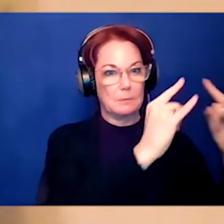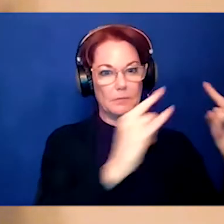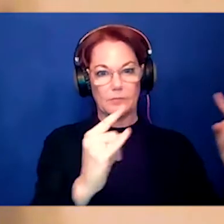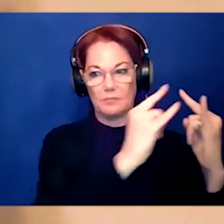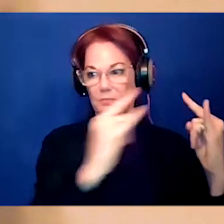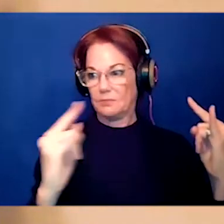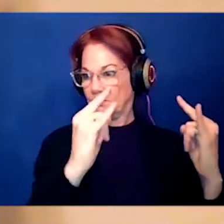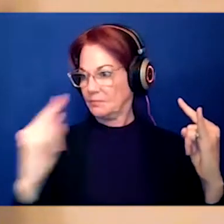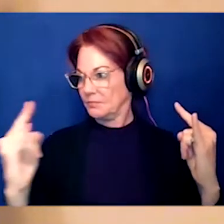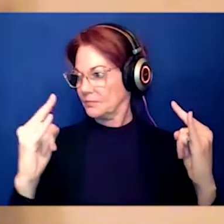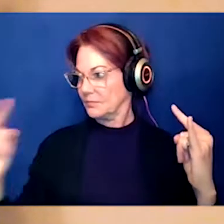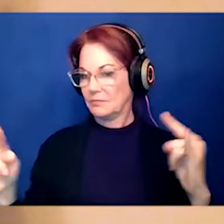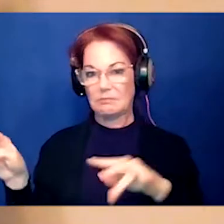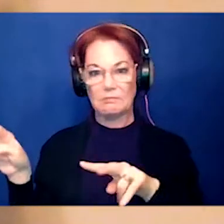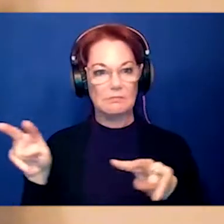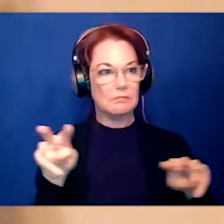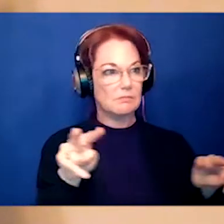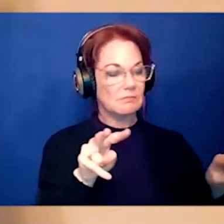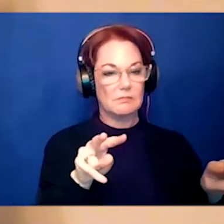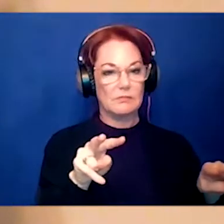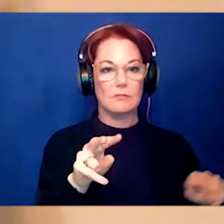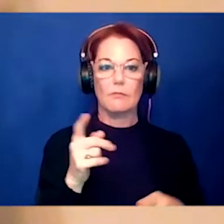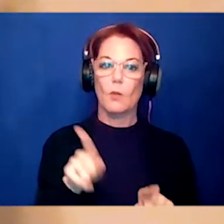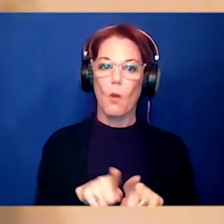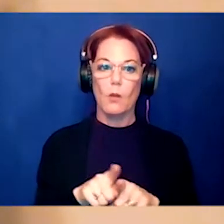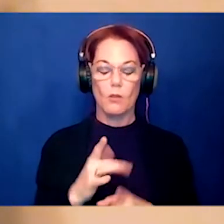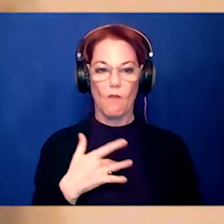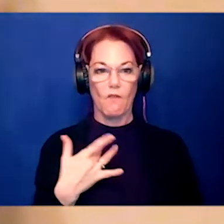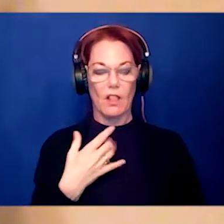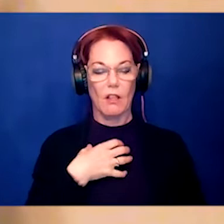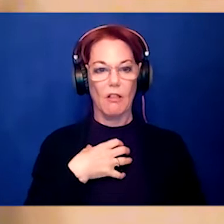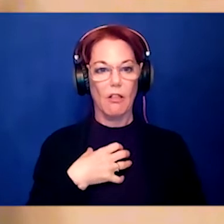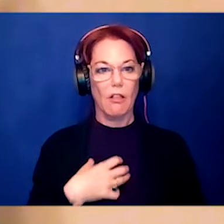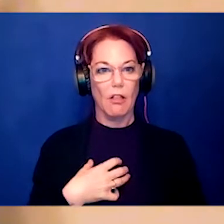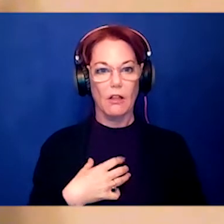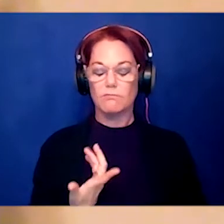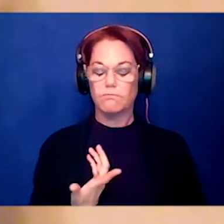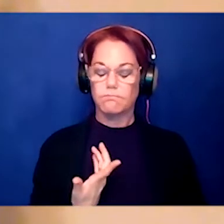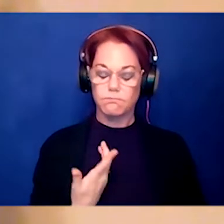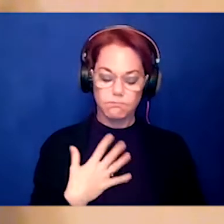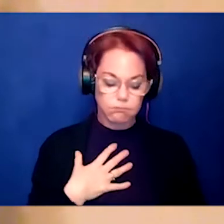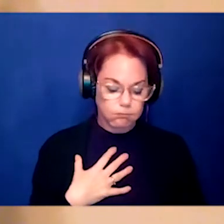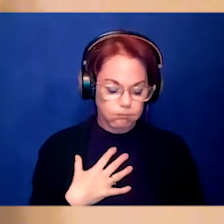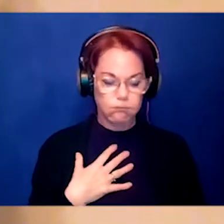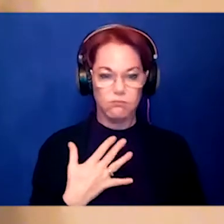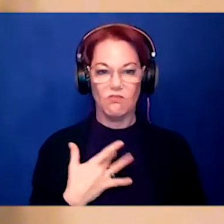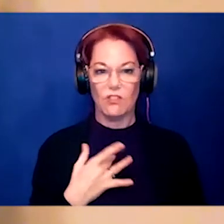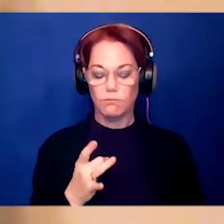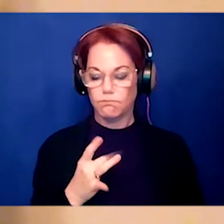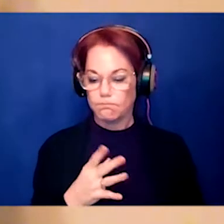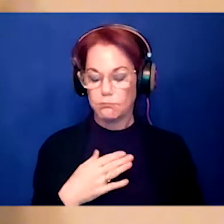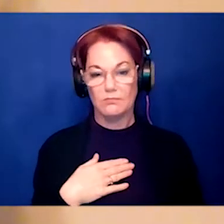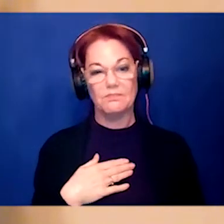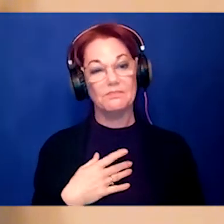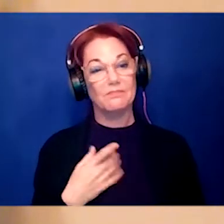I learned that being hungry is the worst feeling in the world. It was in Gihembe that I also met some of my